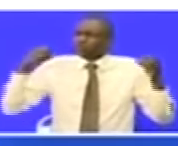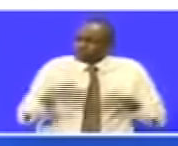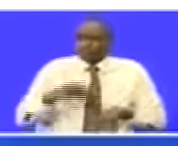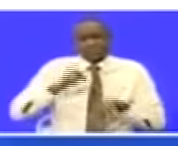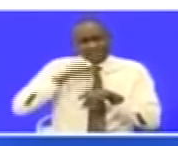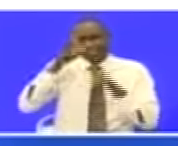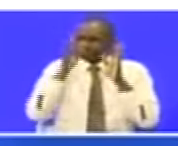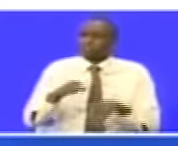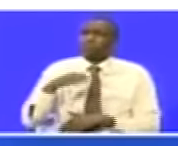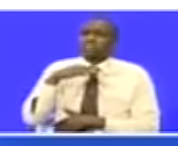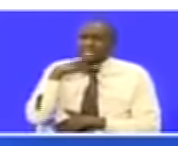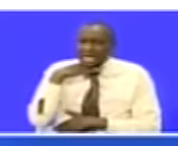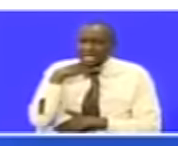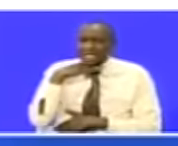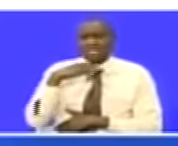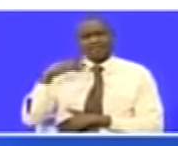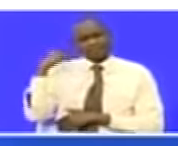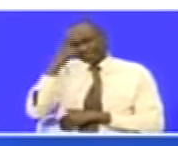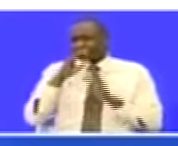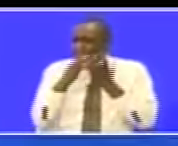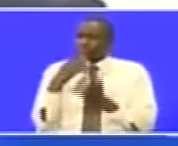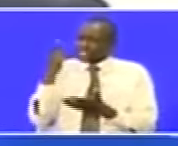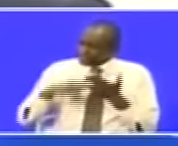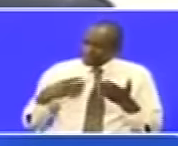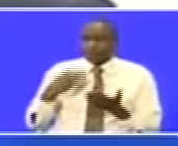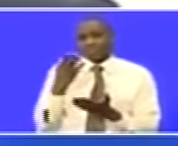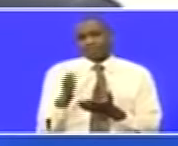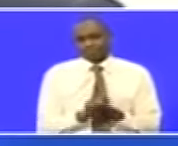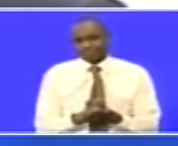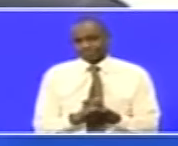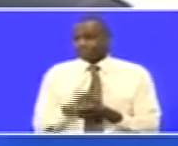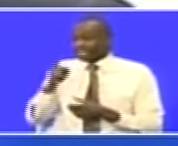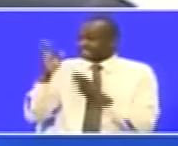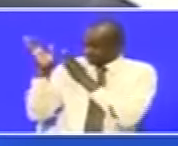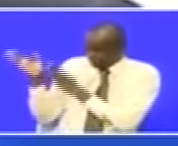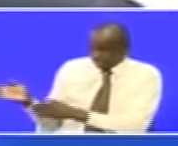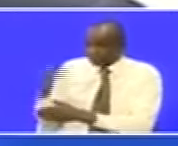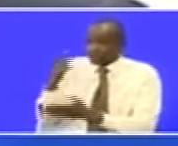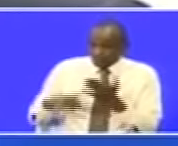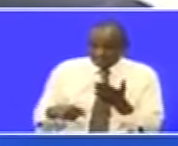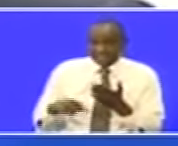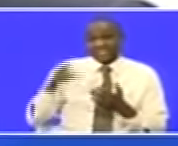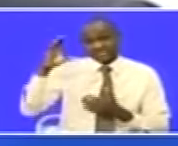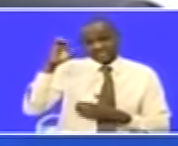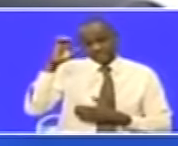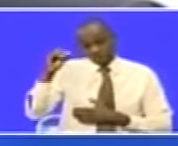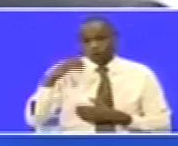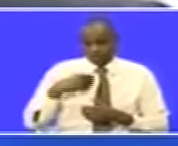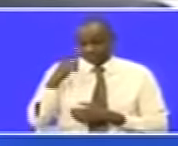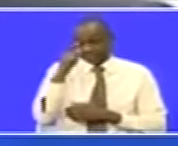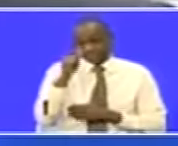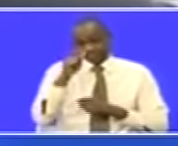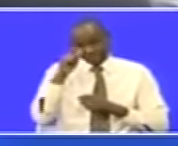his demise, took to social media platform Twitter. Murimi formally described himself as CEO and team leader